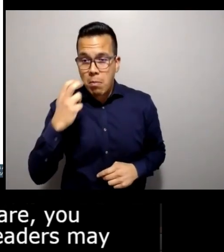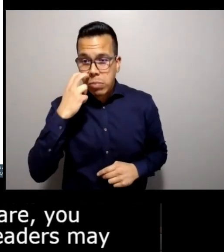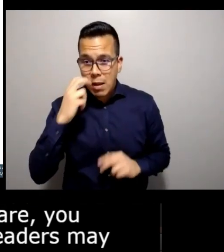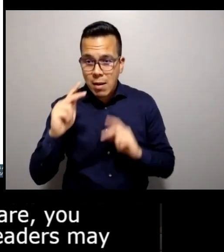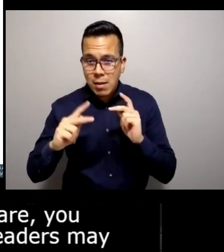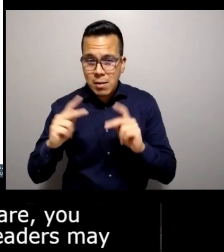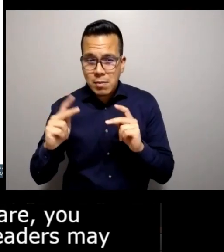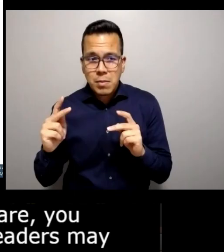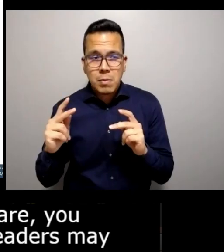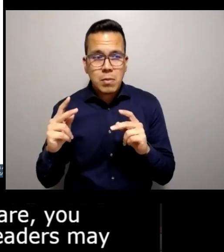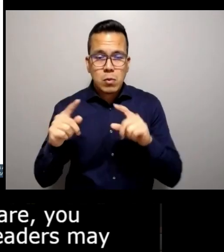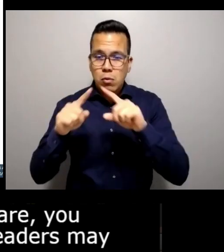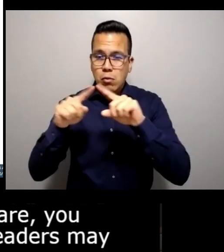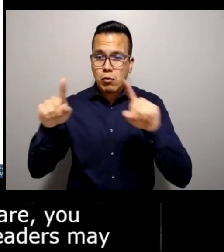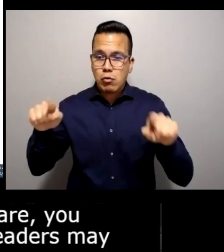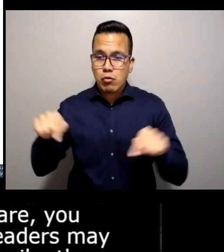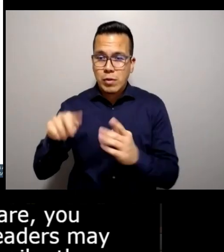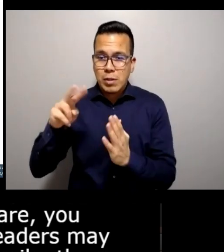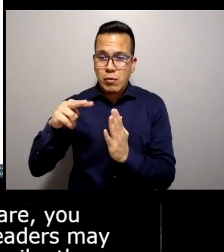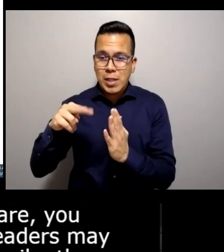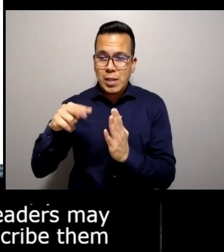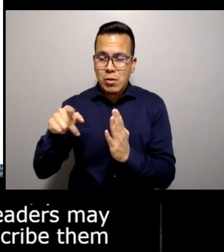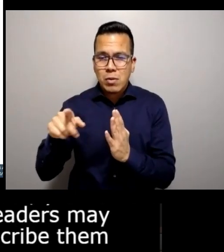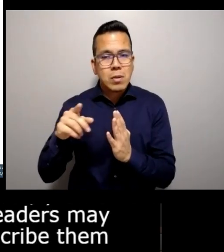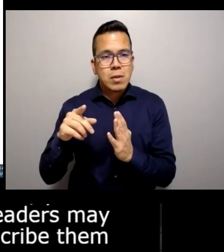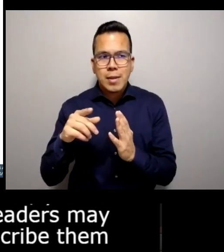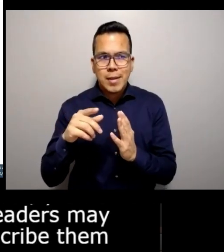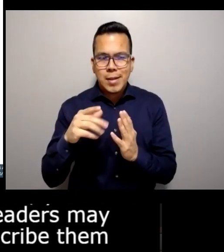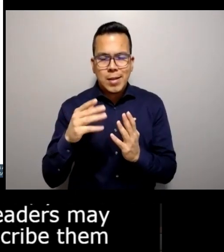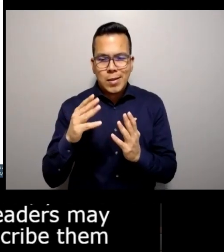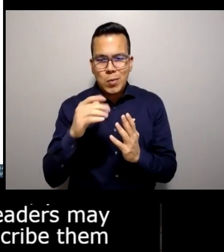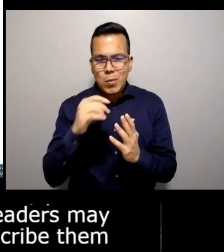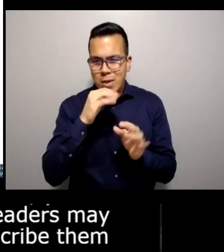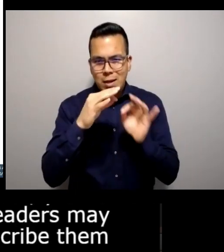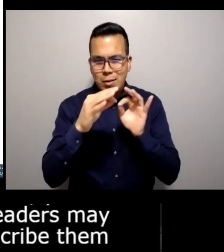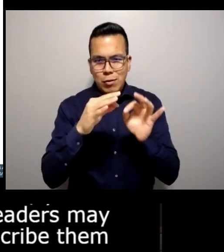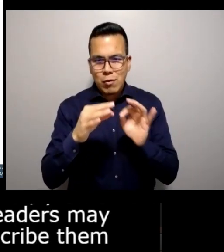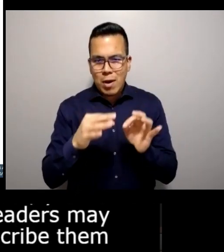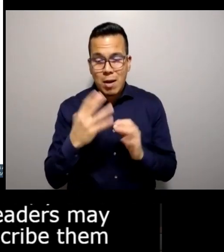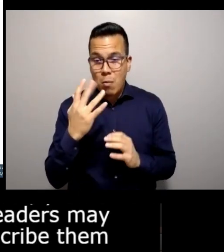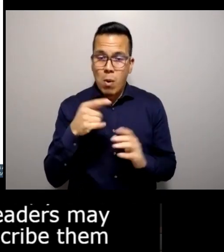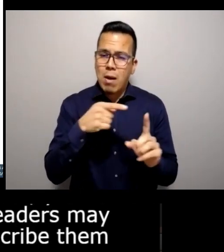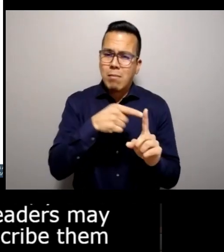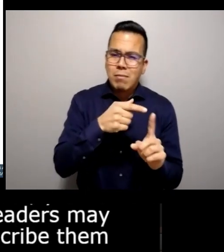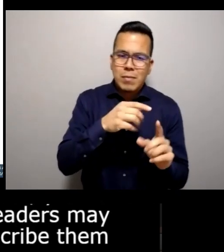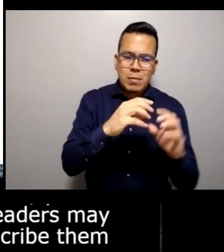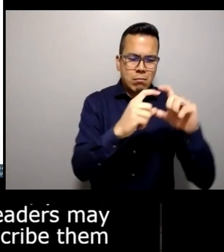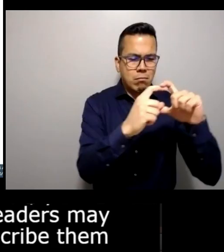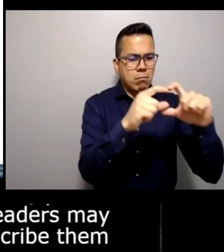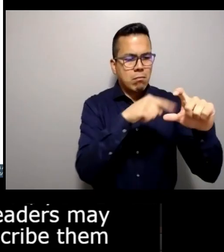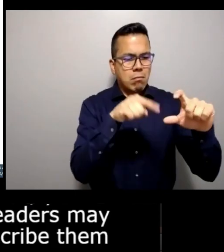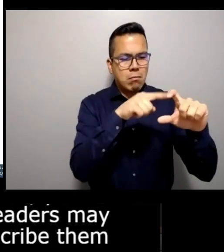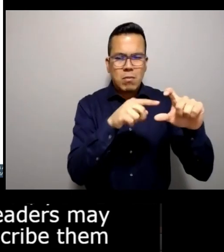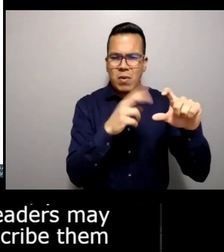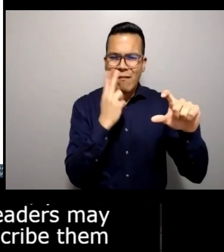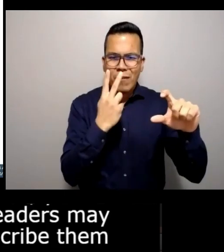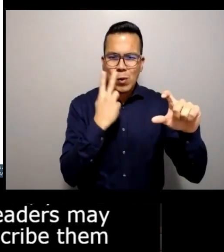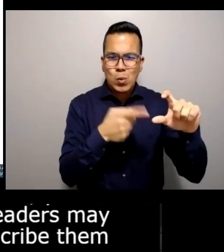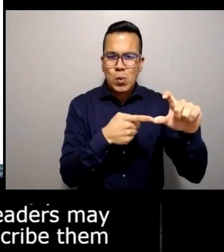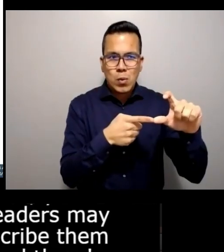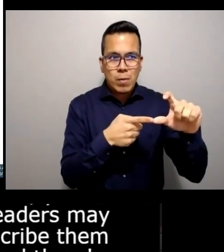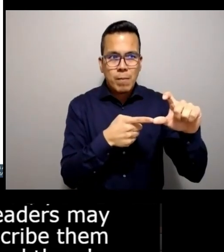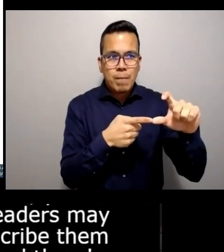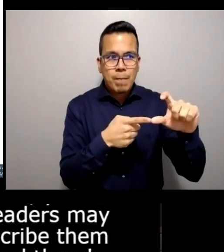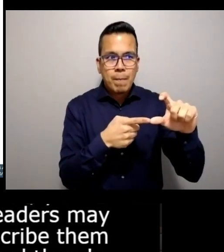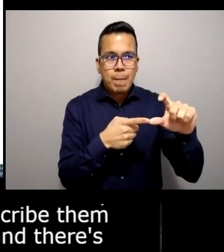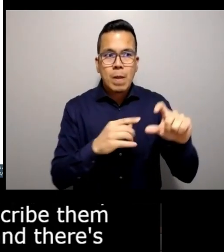fully, and of course they will describe them literally. And there's kind of an emoji slang that has